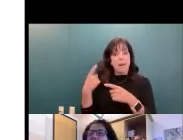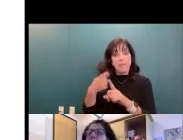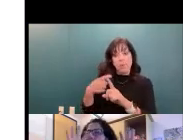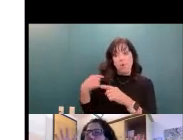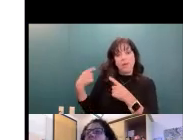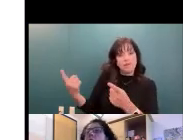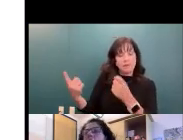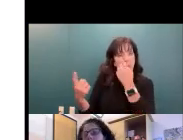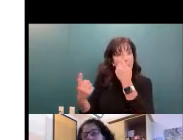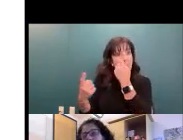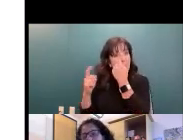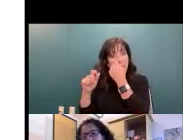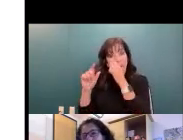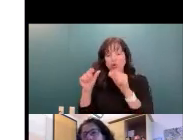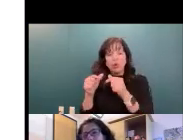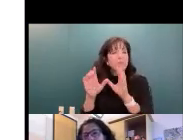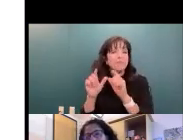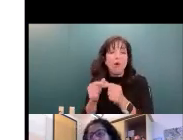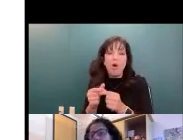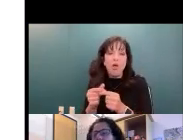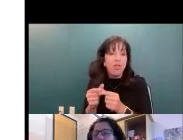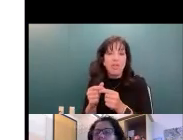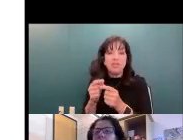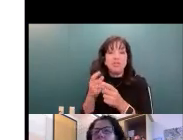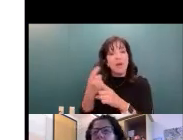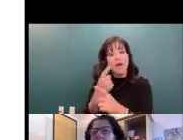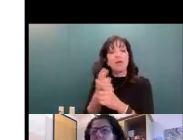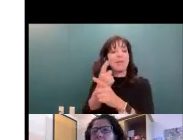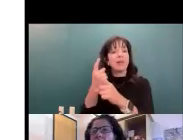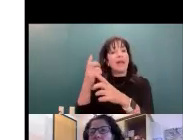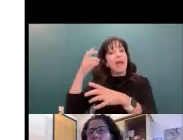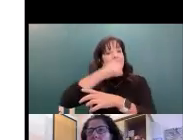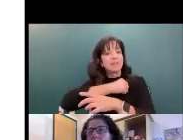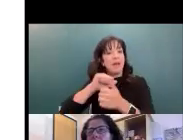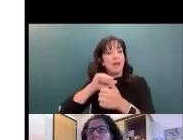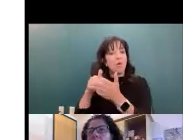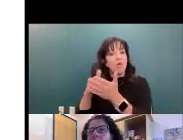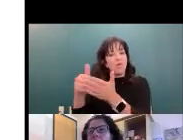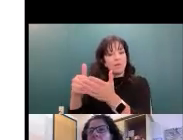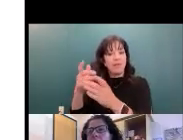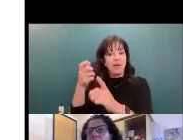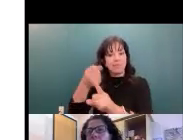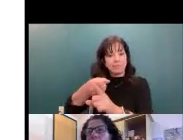that group was too small to accurately estimate the prevalence of autism.